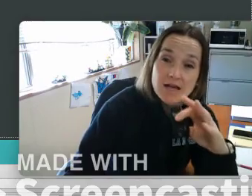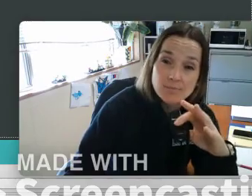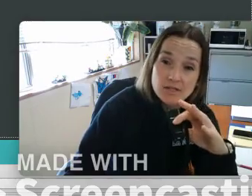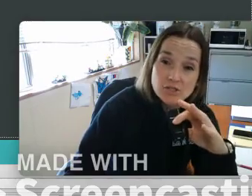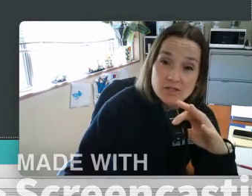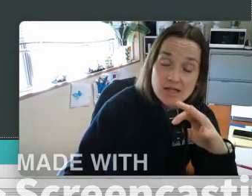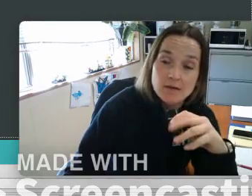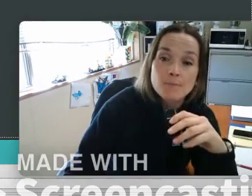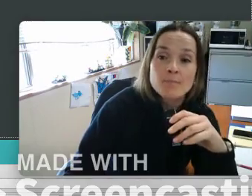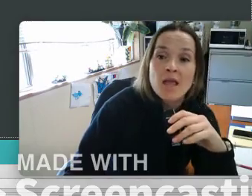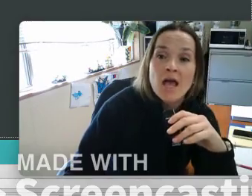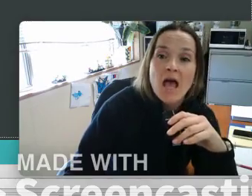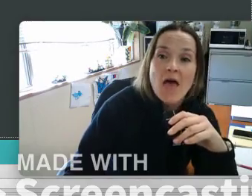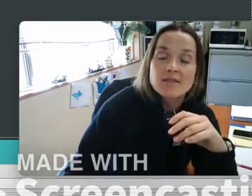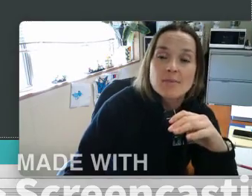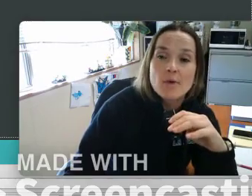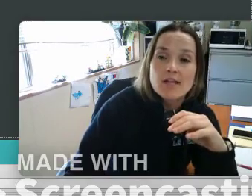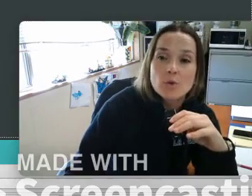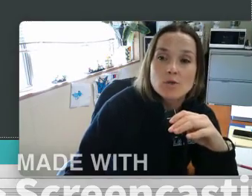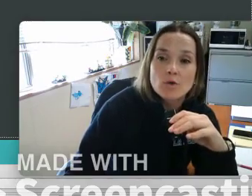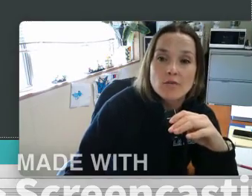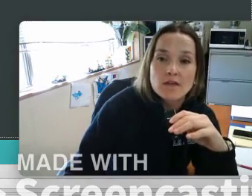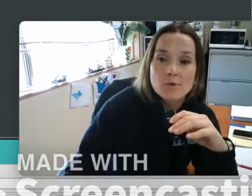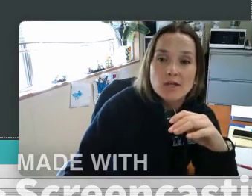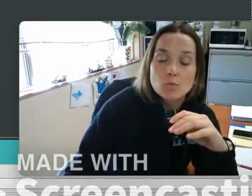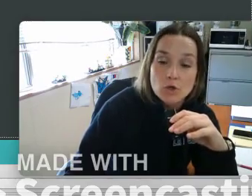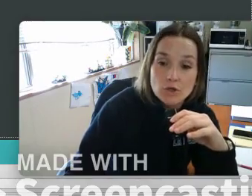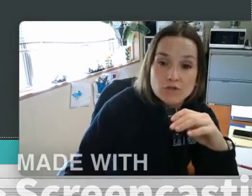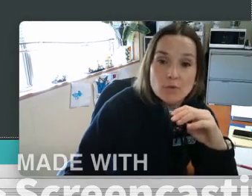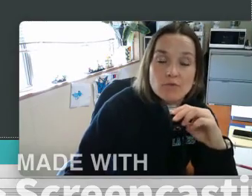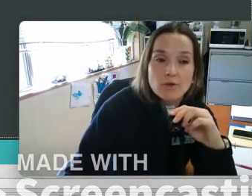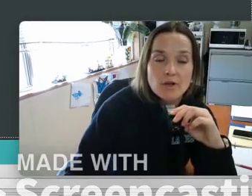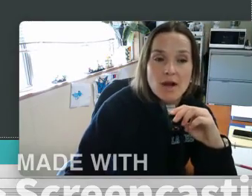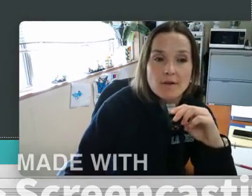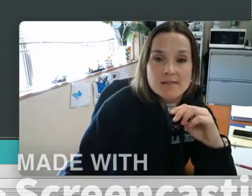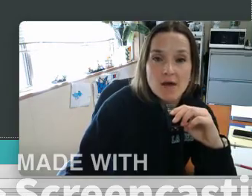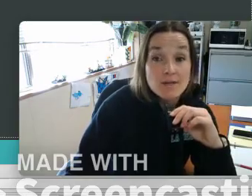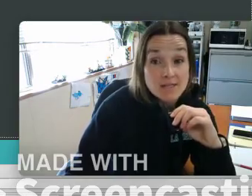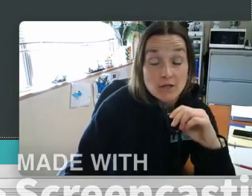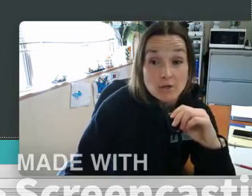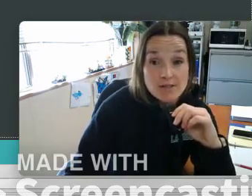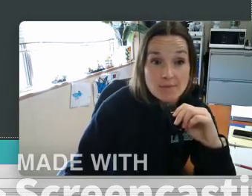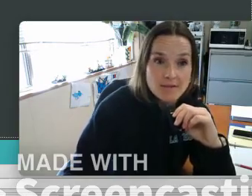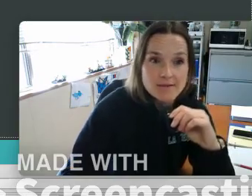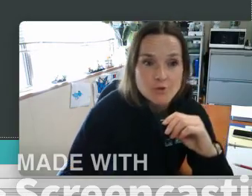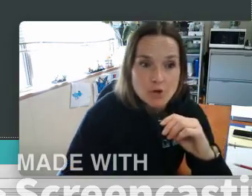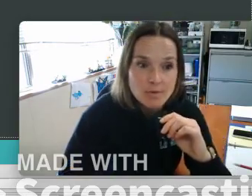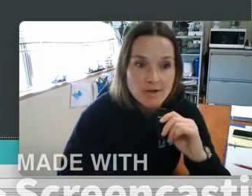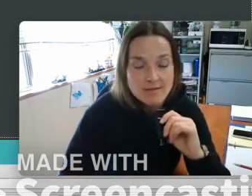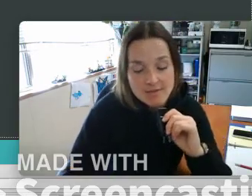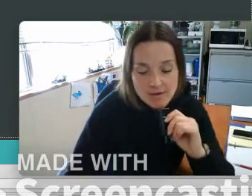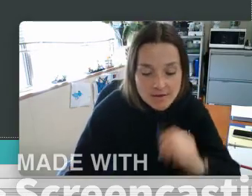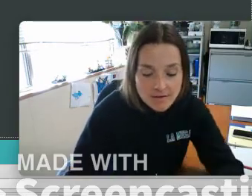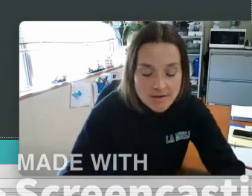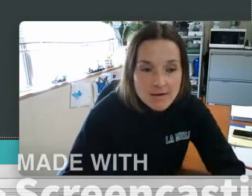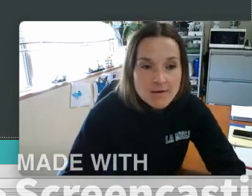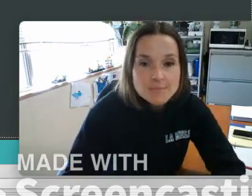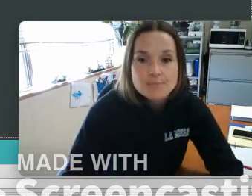this class, but it's just there. And the WH will always go over the WH word. So if you're putting your eyebrows down, it's going to look something like this. You should all be looking at the